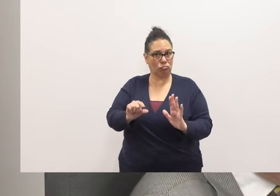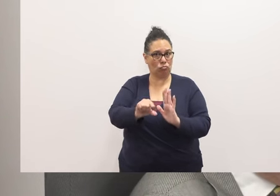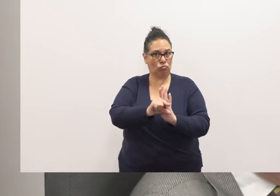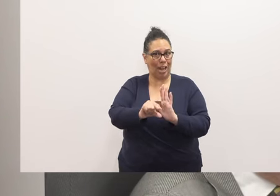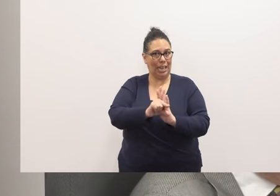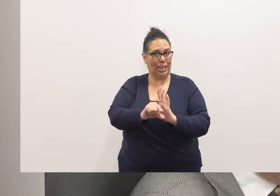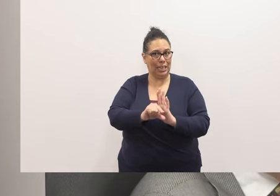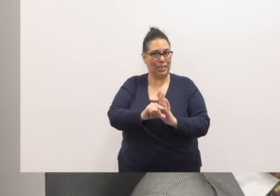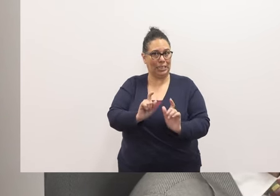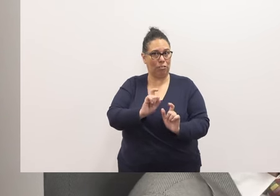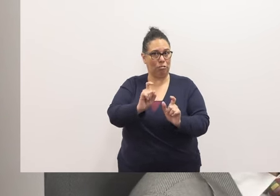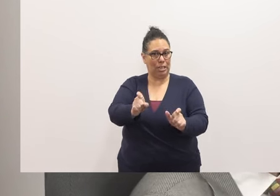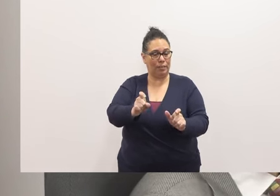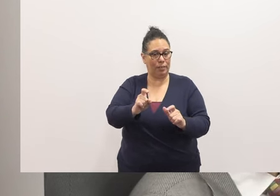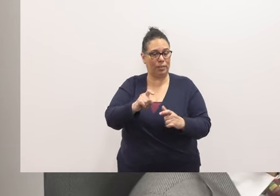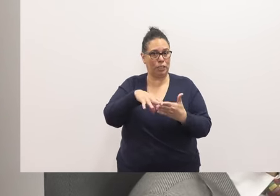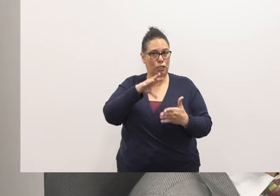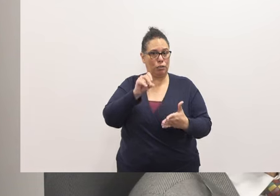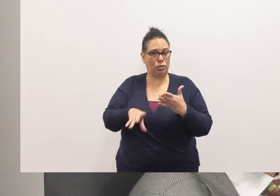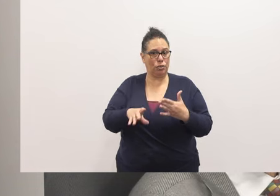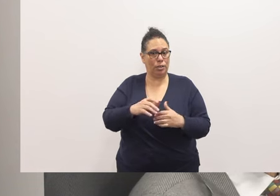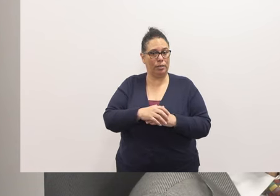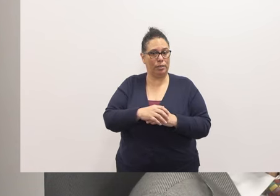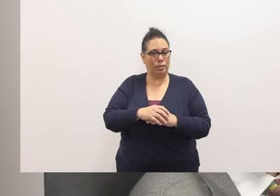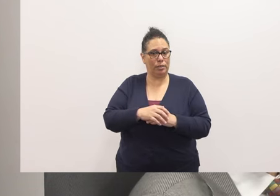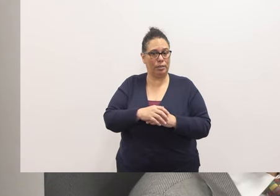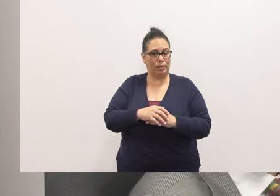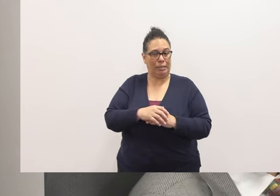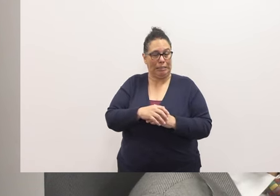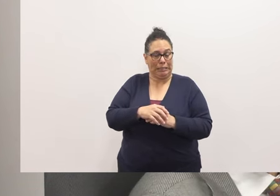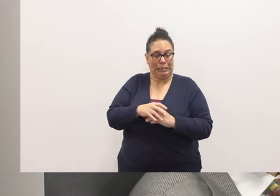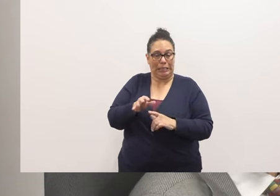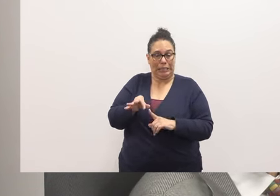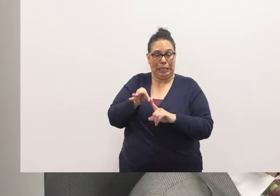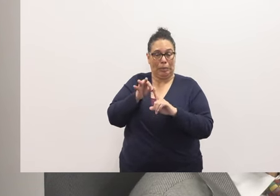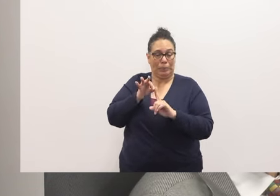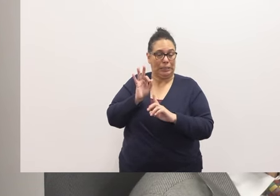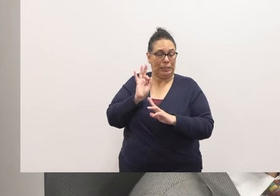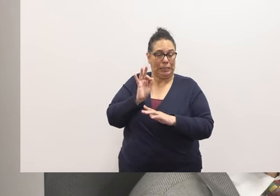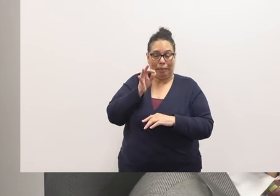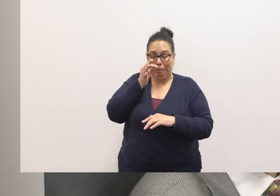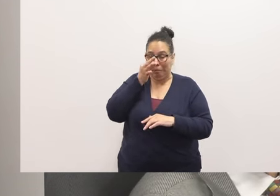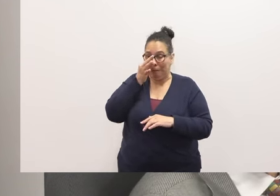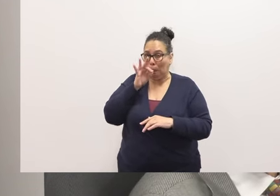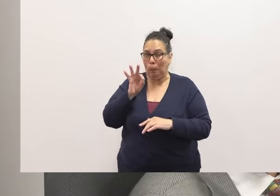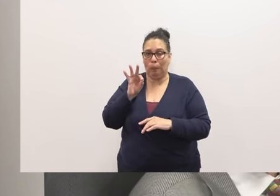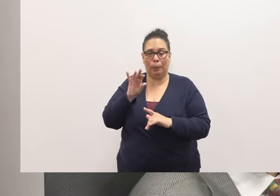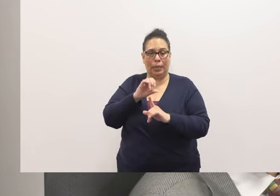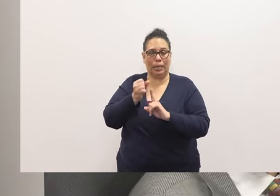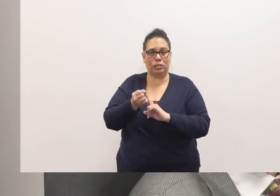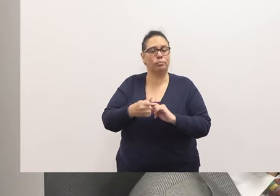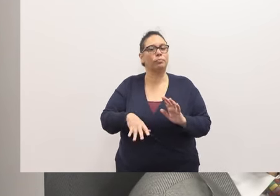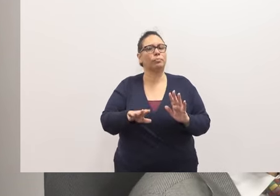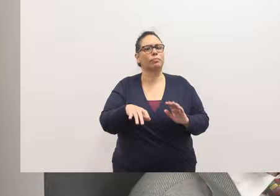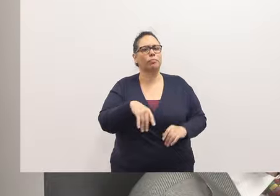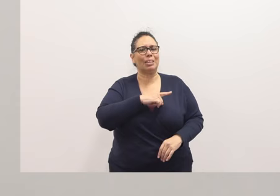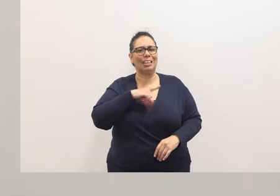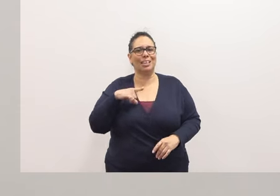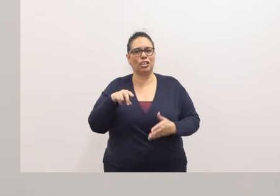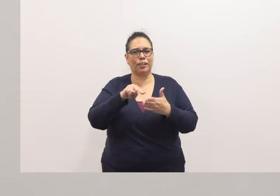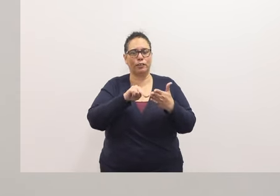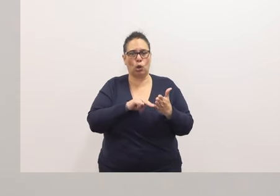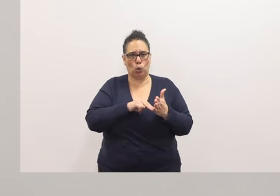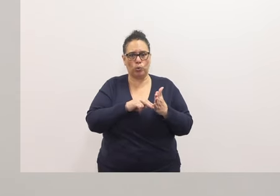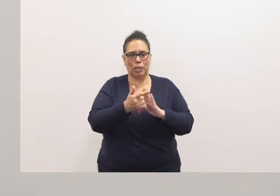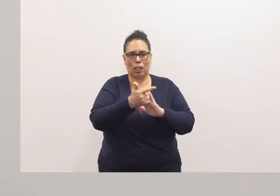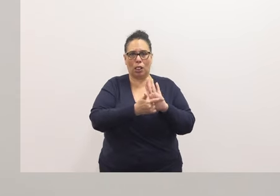grades that are given to the students, except in those very few cases. Yeah, in legislative notes on this law,